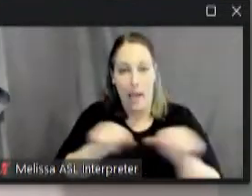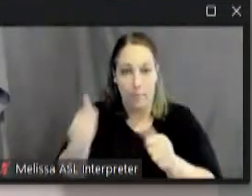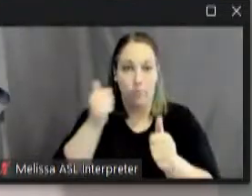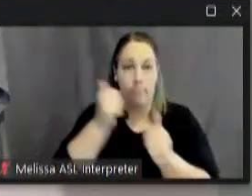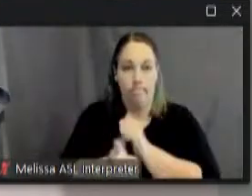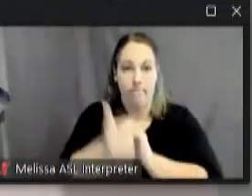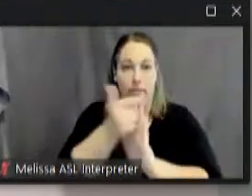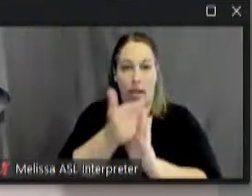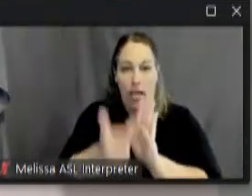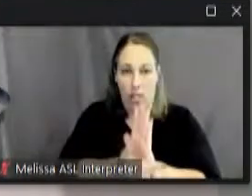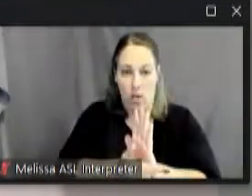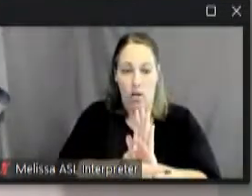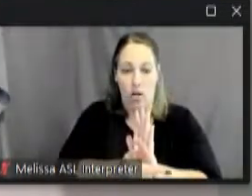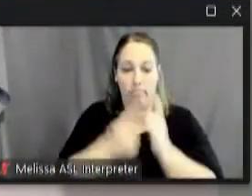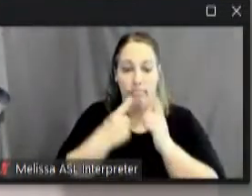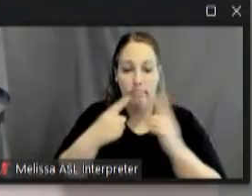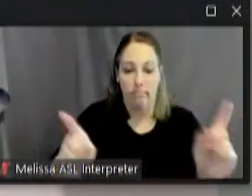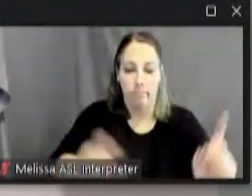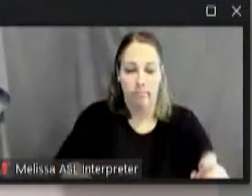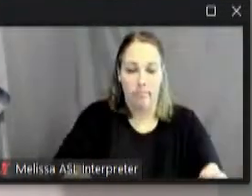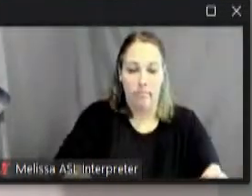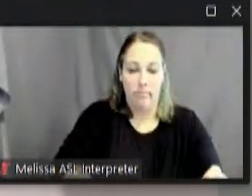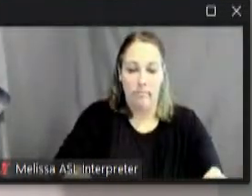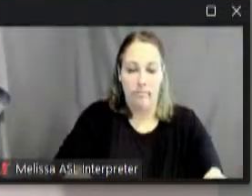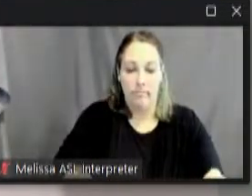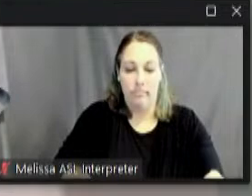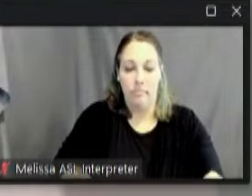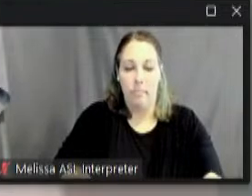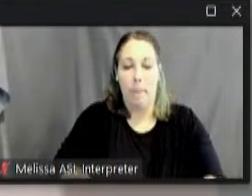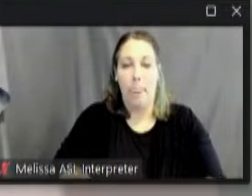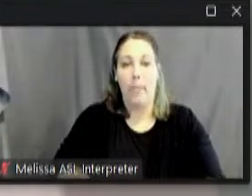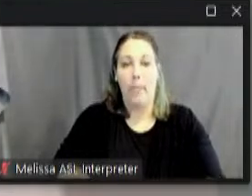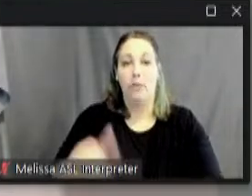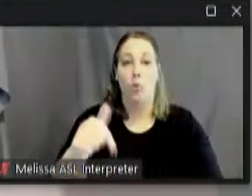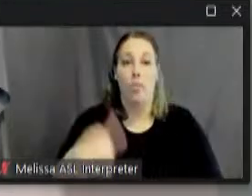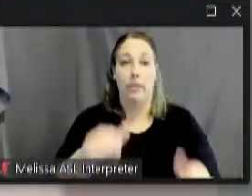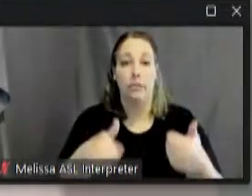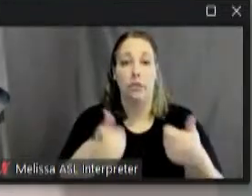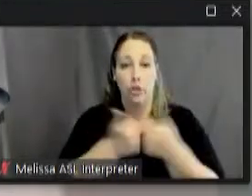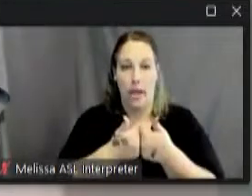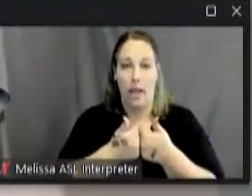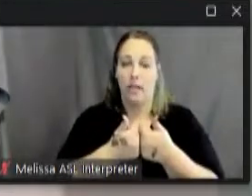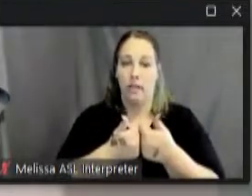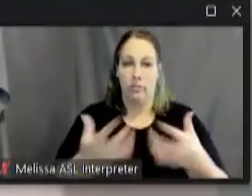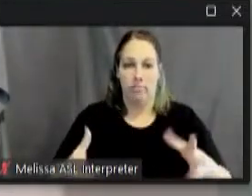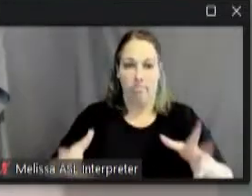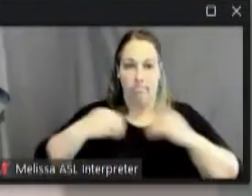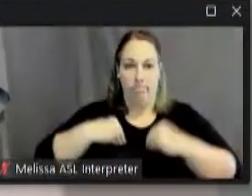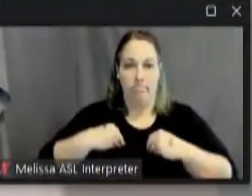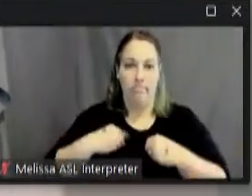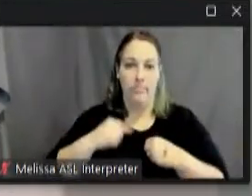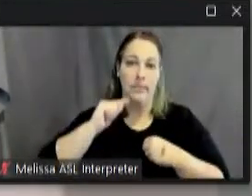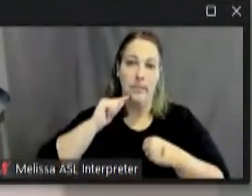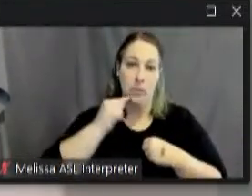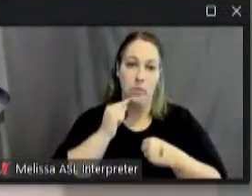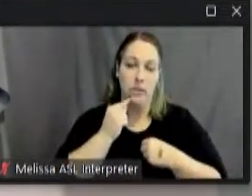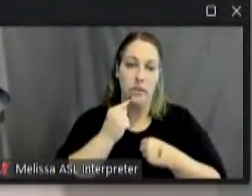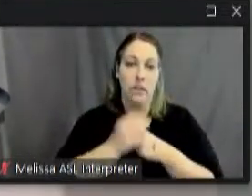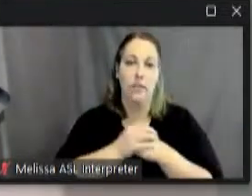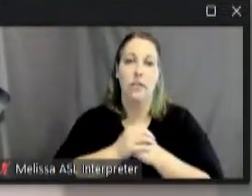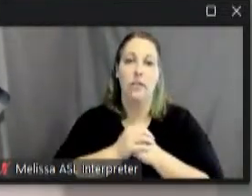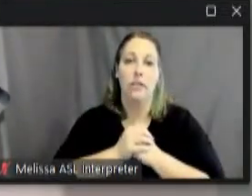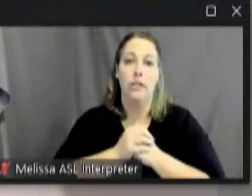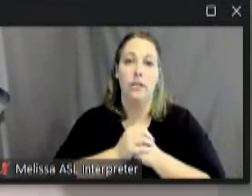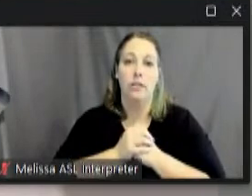reality. So this is a challenge that we have taken on seriously. And in the